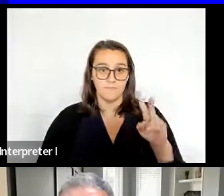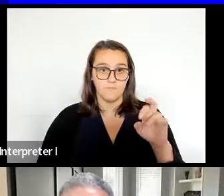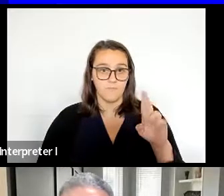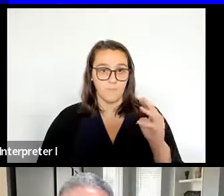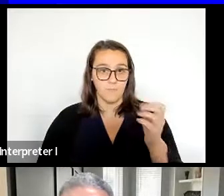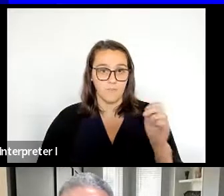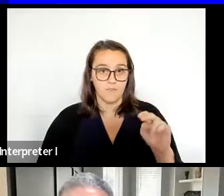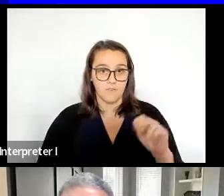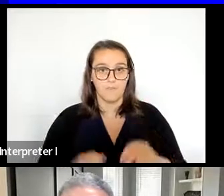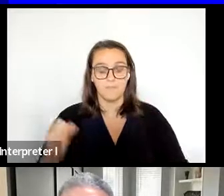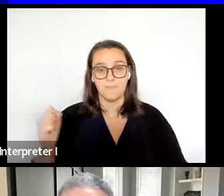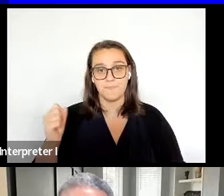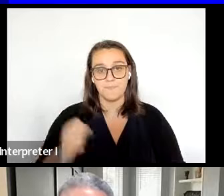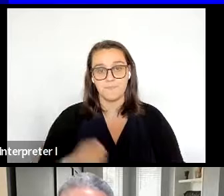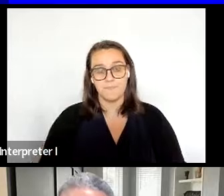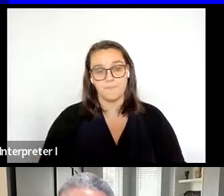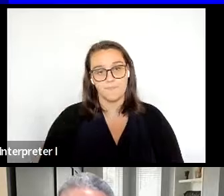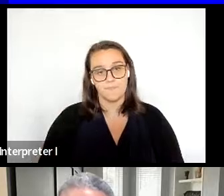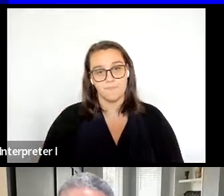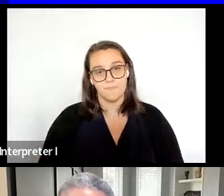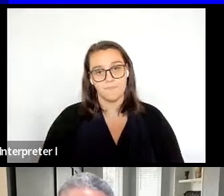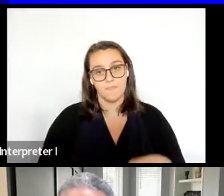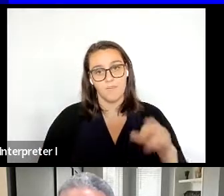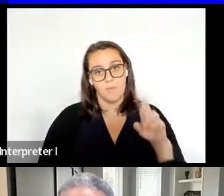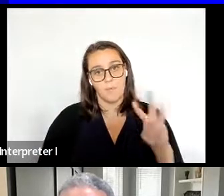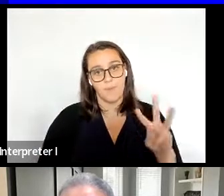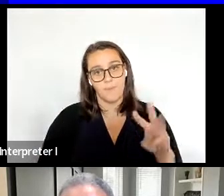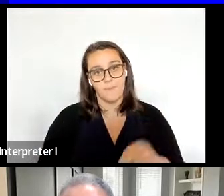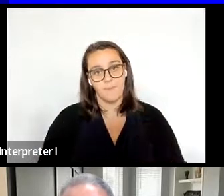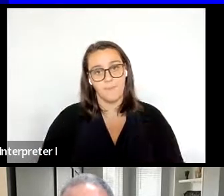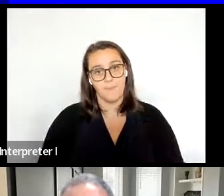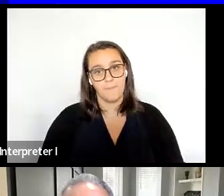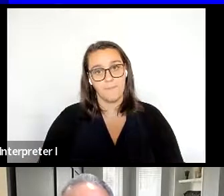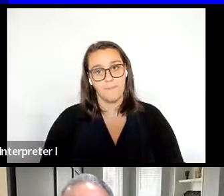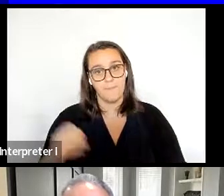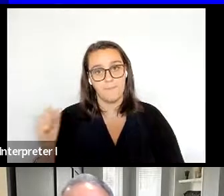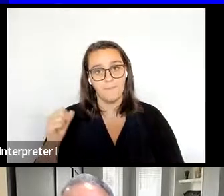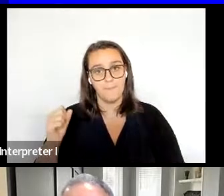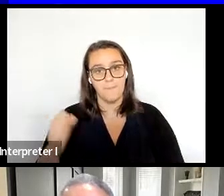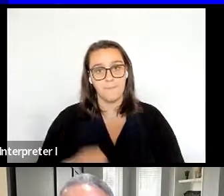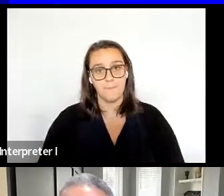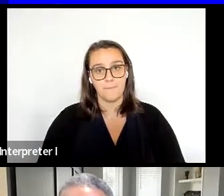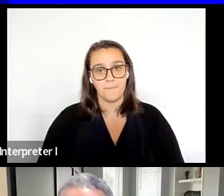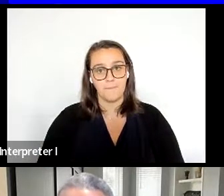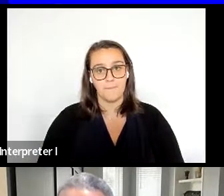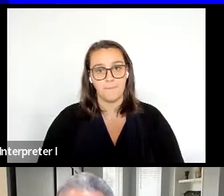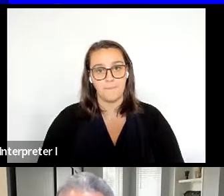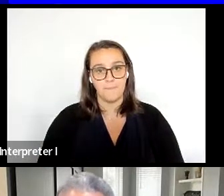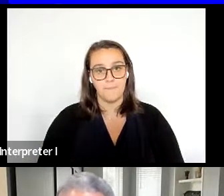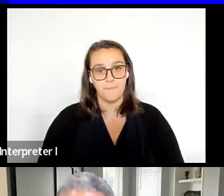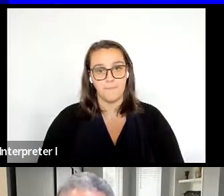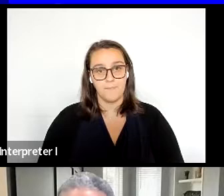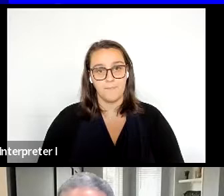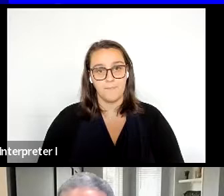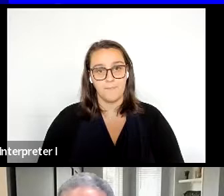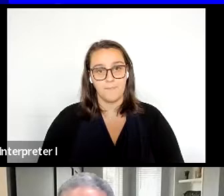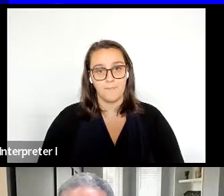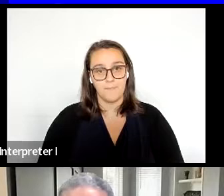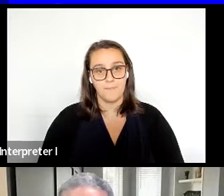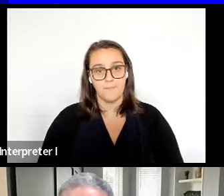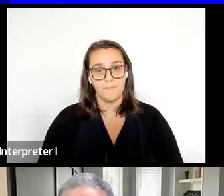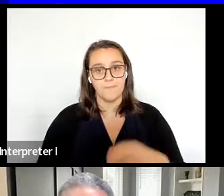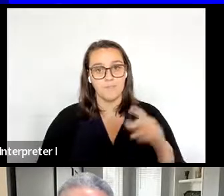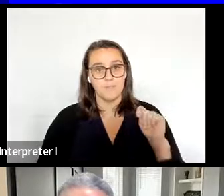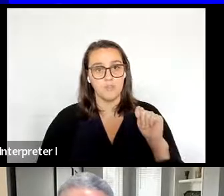Yes. Councilmember Silverman votes yes. Councilmember Robert White. Yes. Councilmember Robert White votes yes. Councilmember Trayon